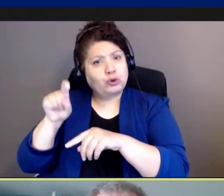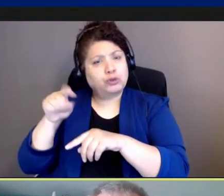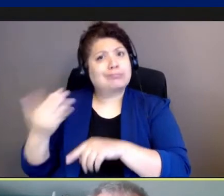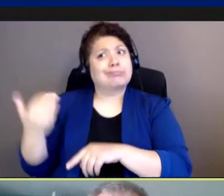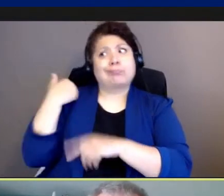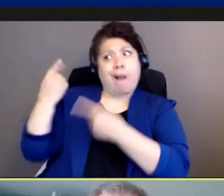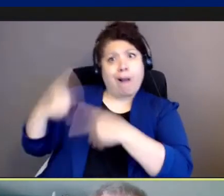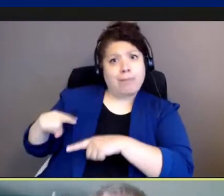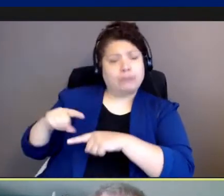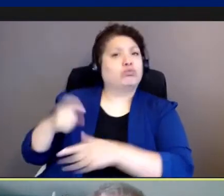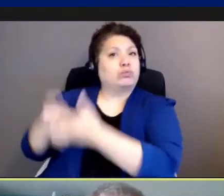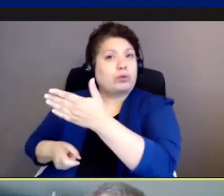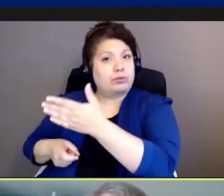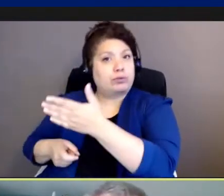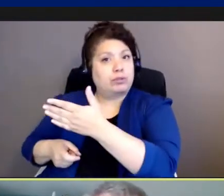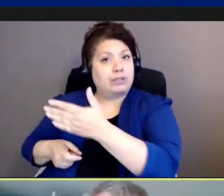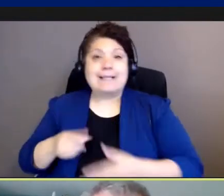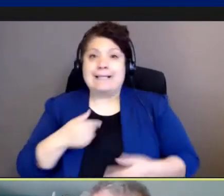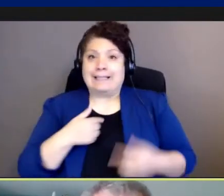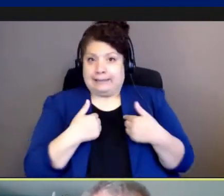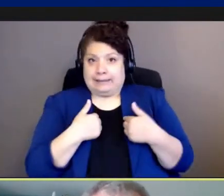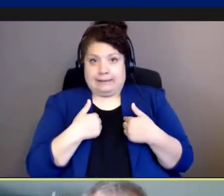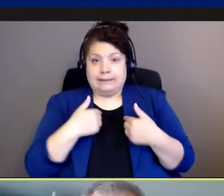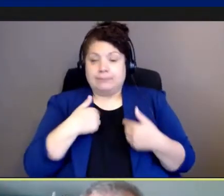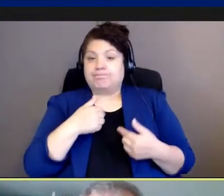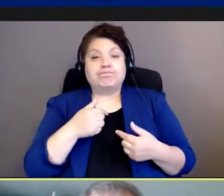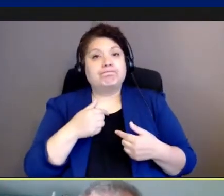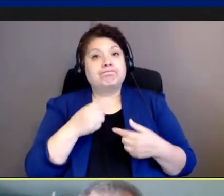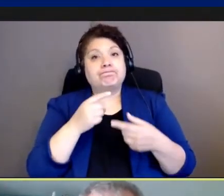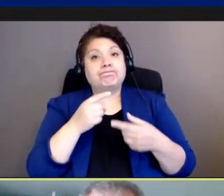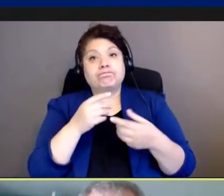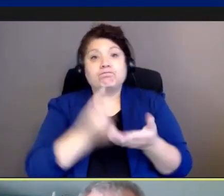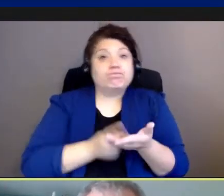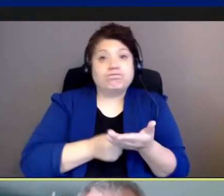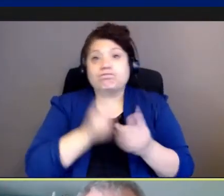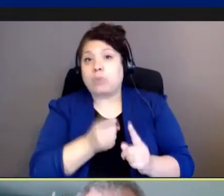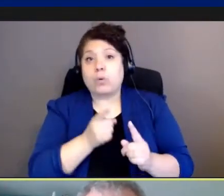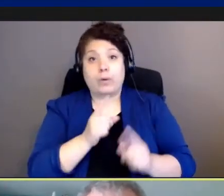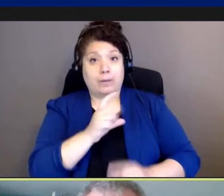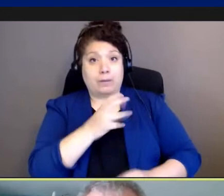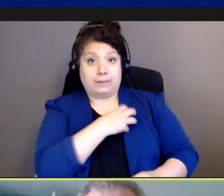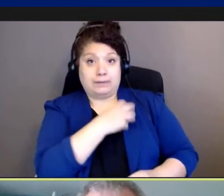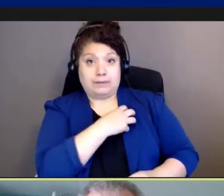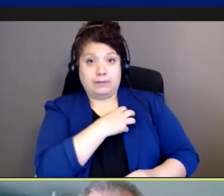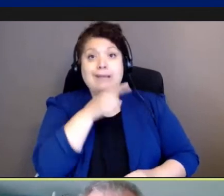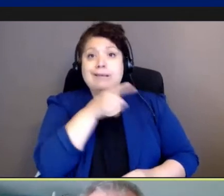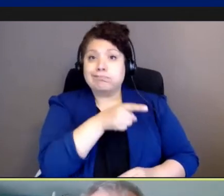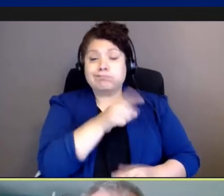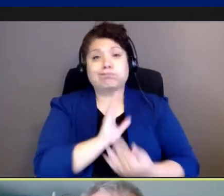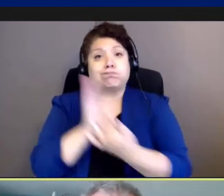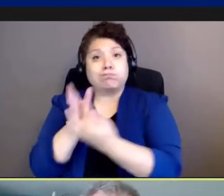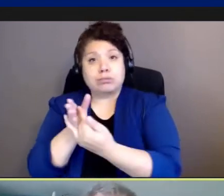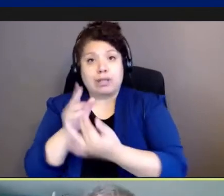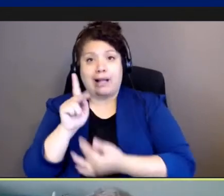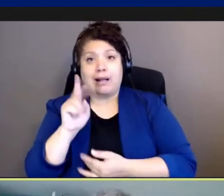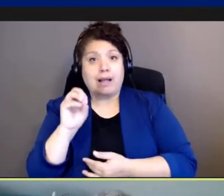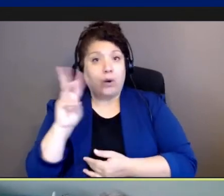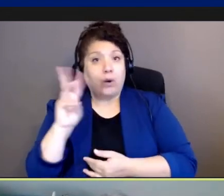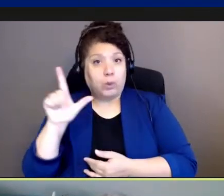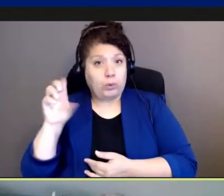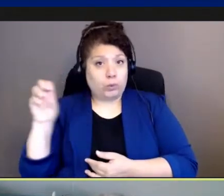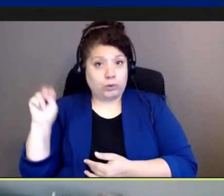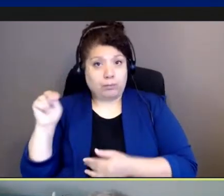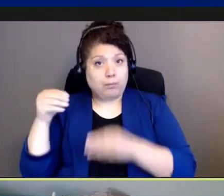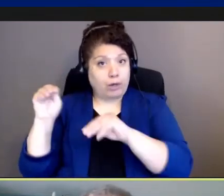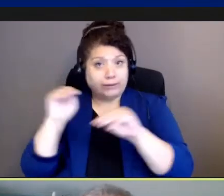I'm not going to try and speak on behalf of the police. I know the police were involved in the Caledon Market scenario situation, and